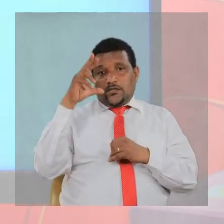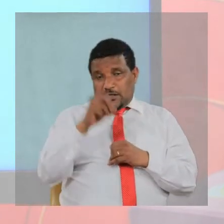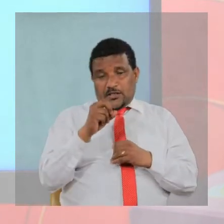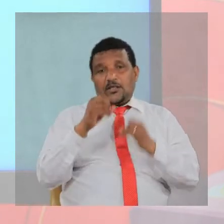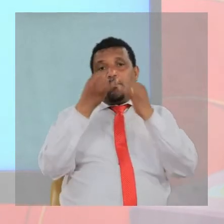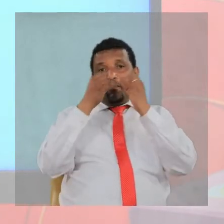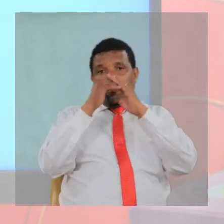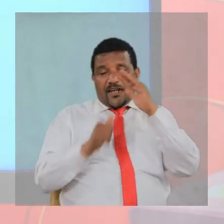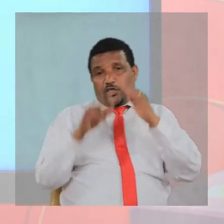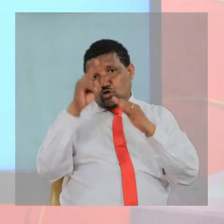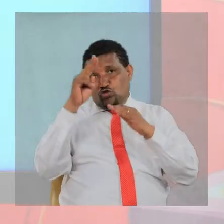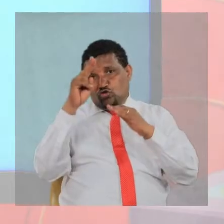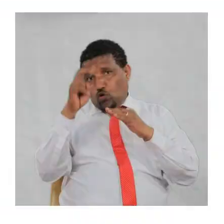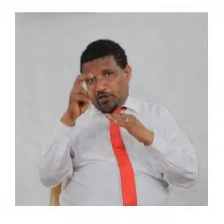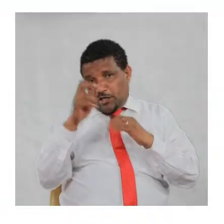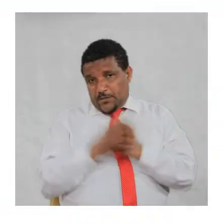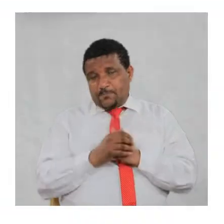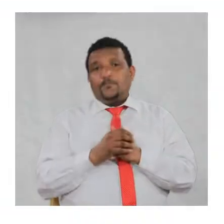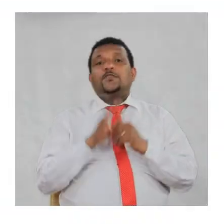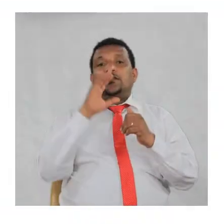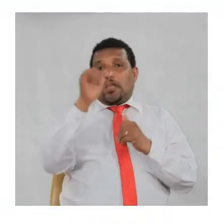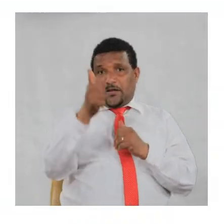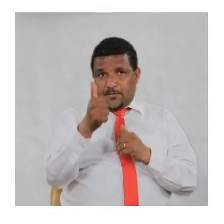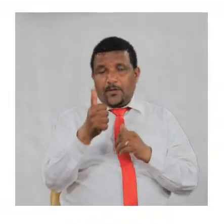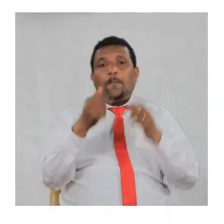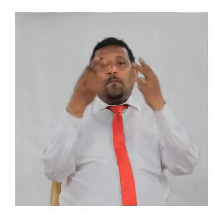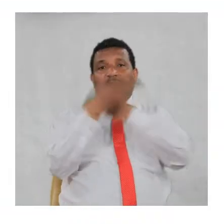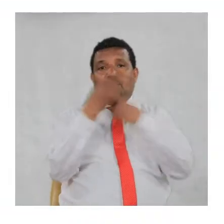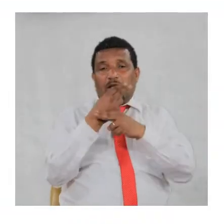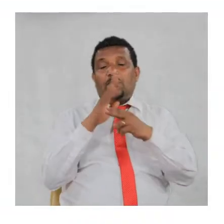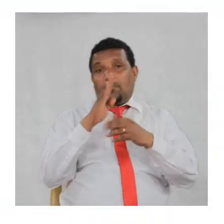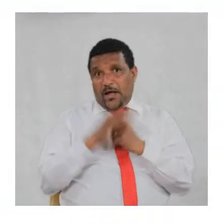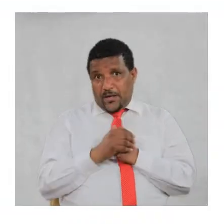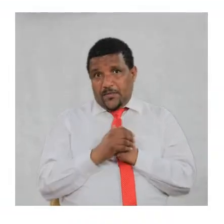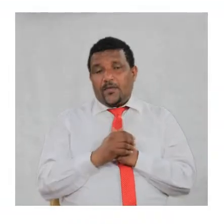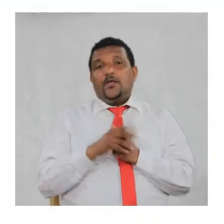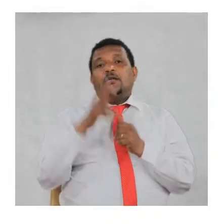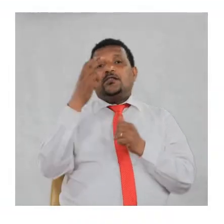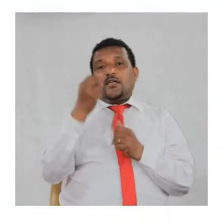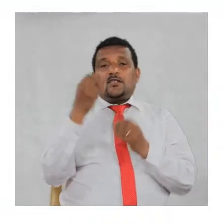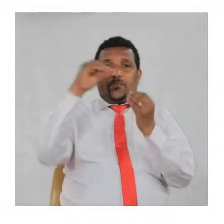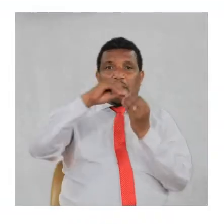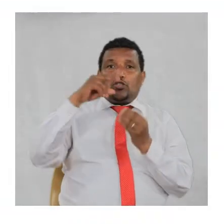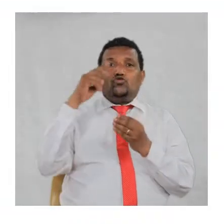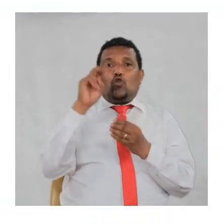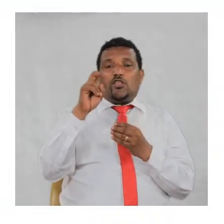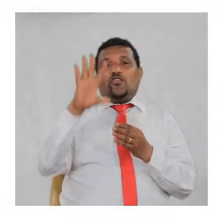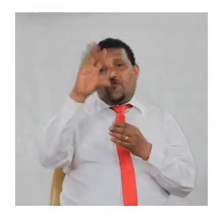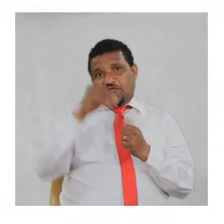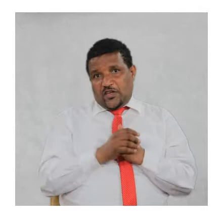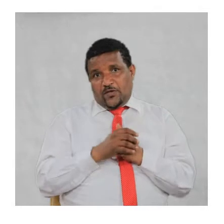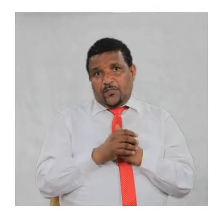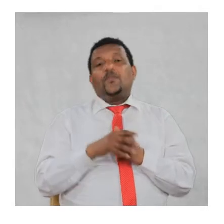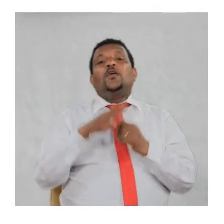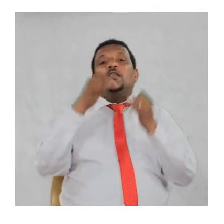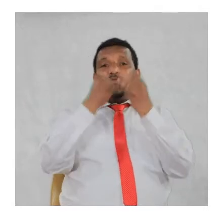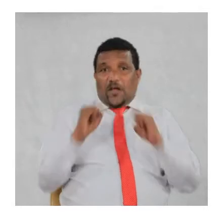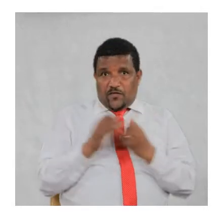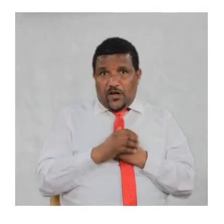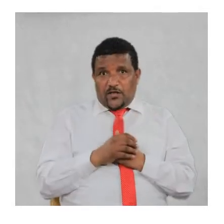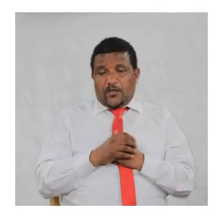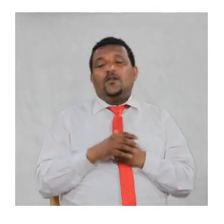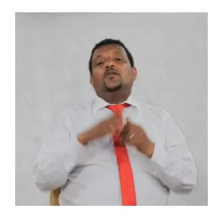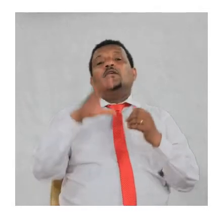minus 20 is 10 multiplied by 30 plus 20 is 50 divided